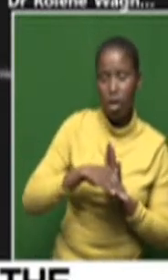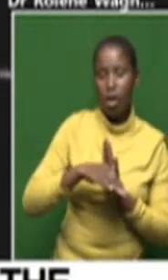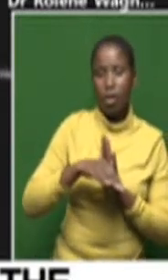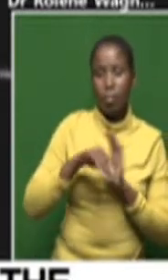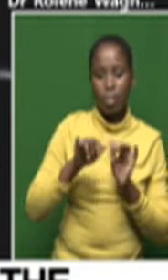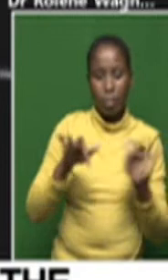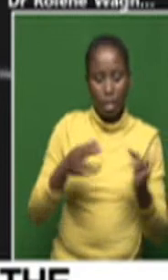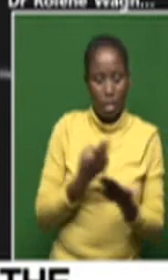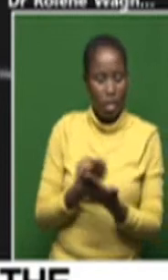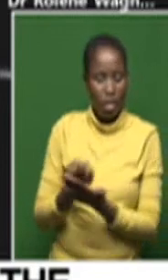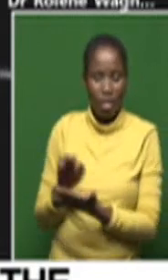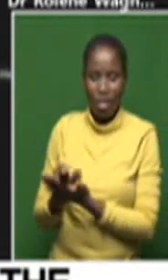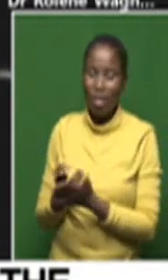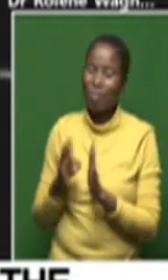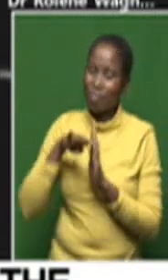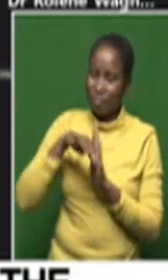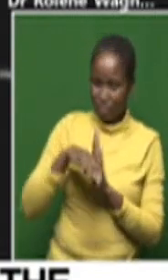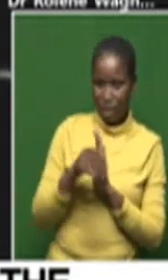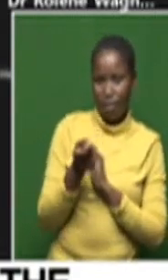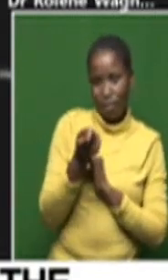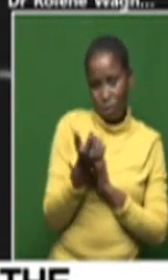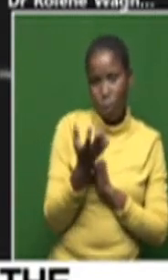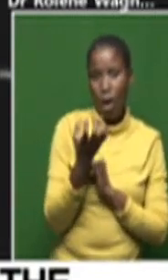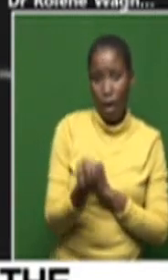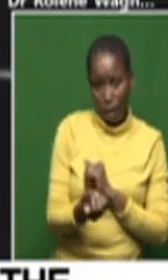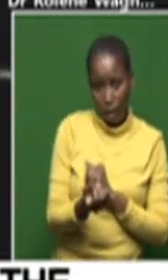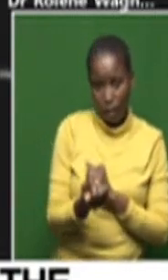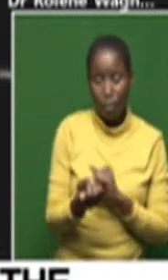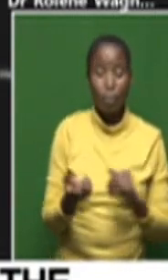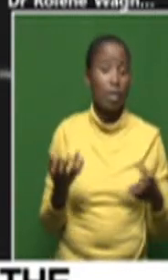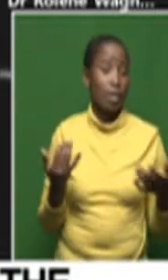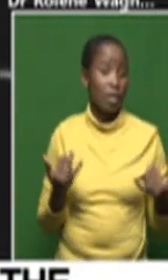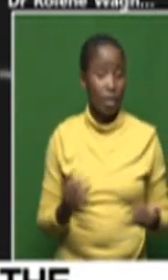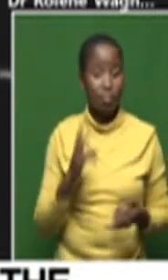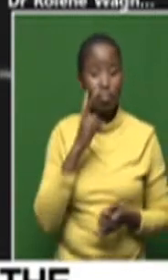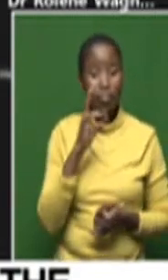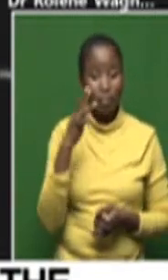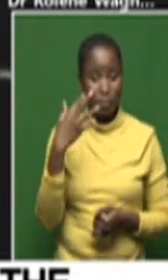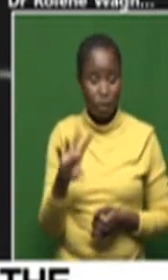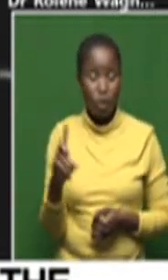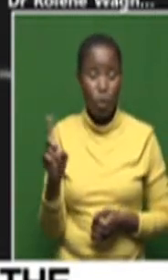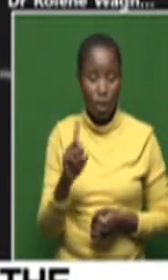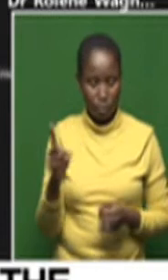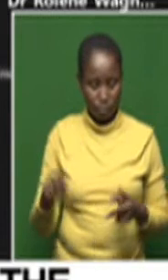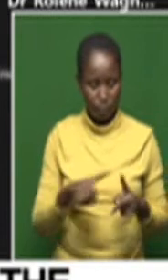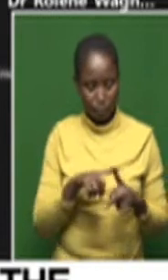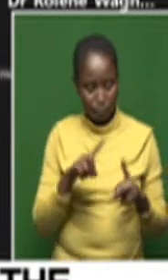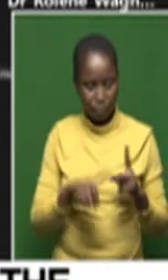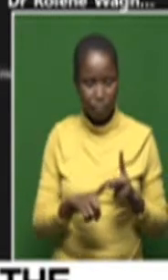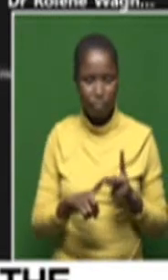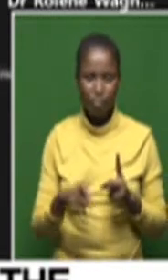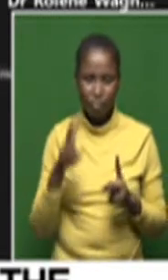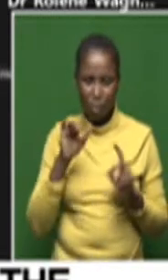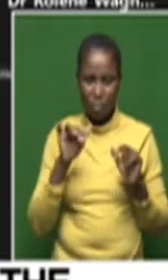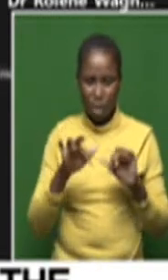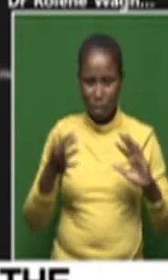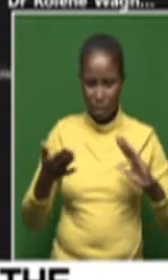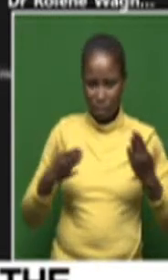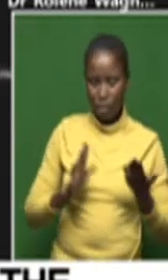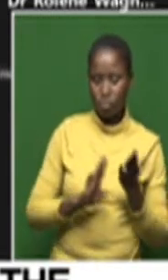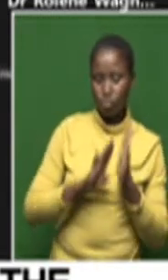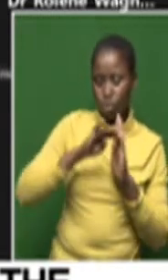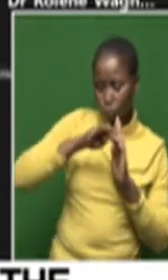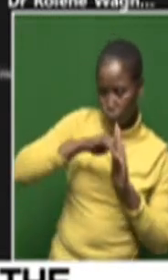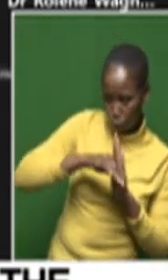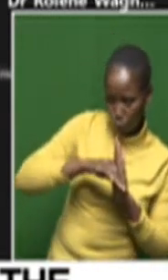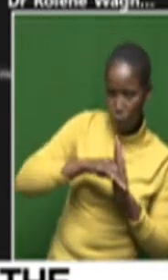of hospital admissions. And this also, we've also seen a significant reduction in the numbers of deaths in the third wave